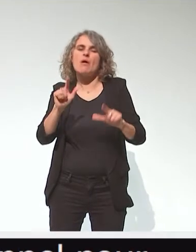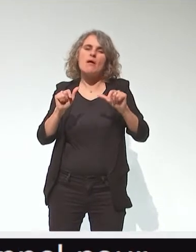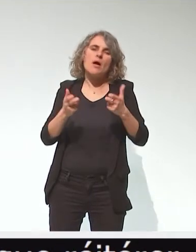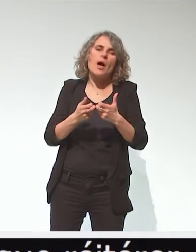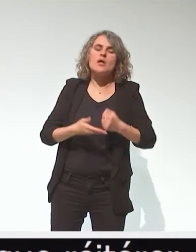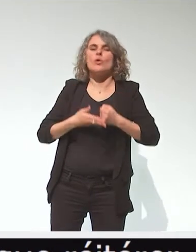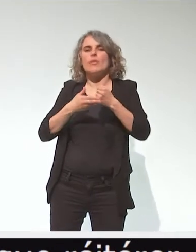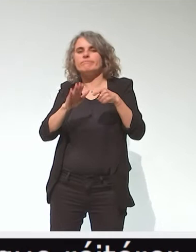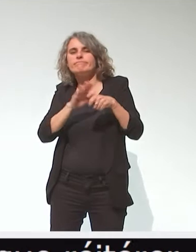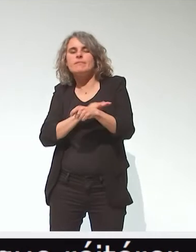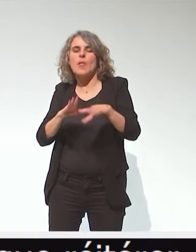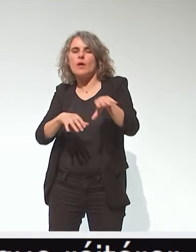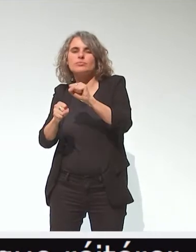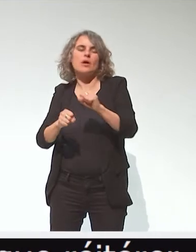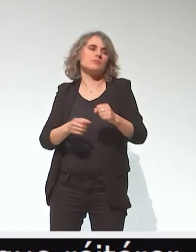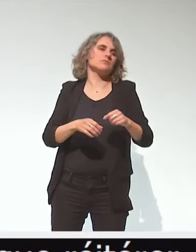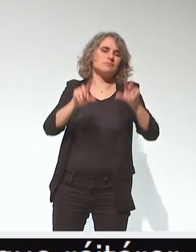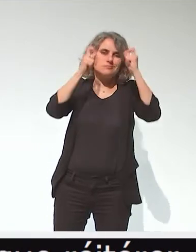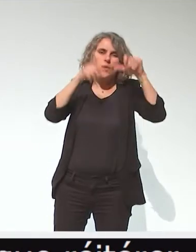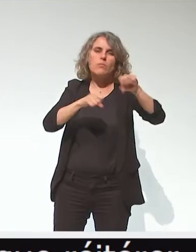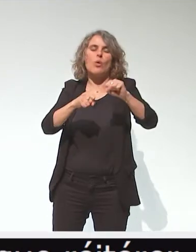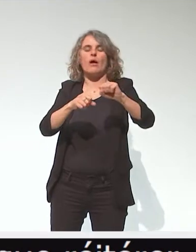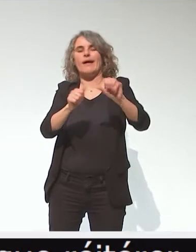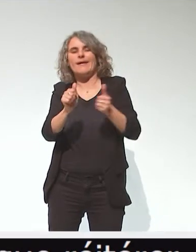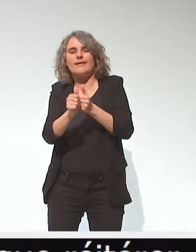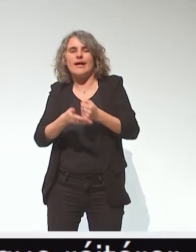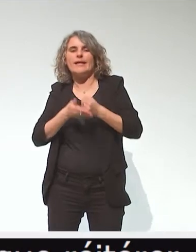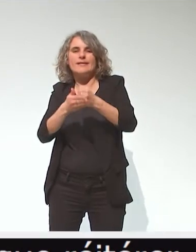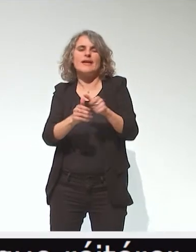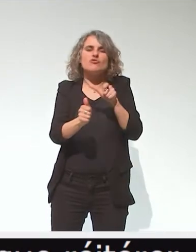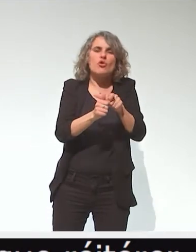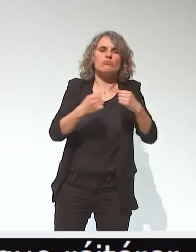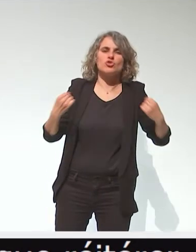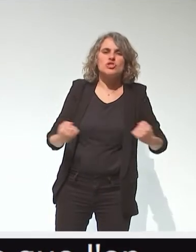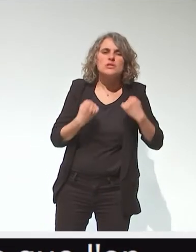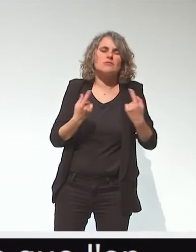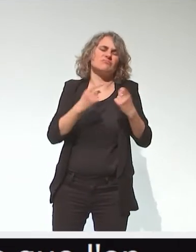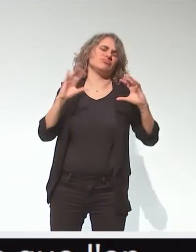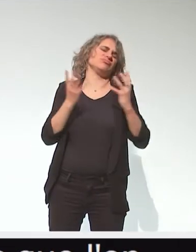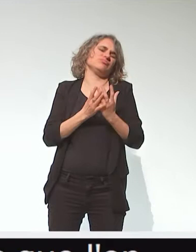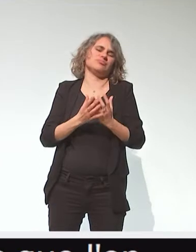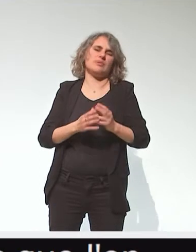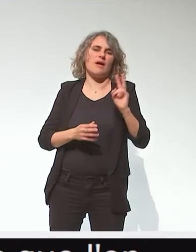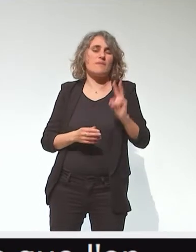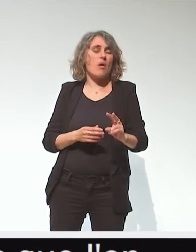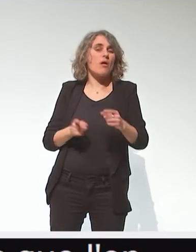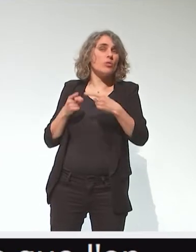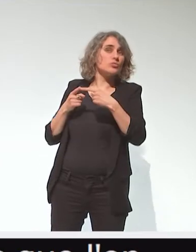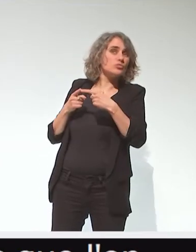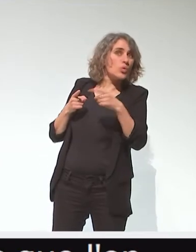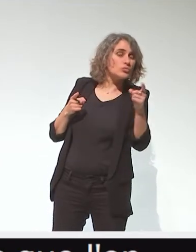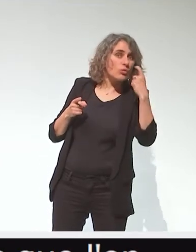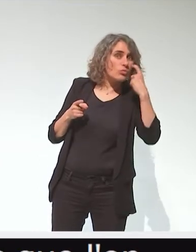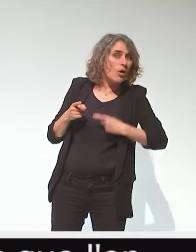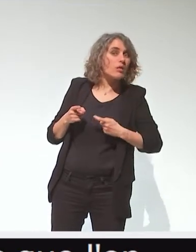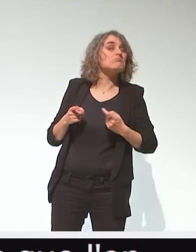on. What's not so familiar in all the PES is follow-up support after placement. This is, I